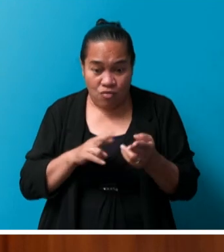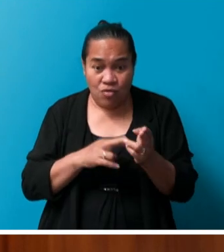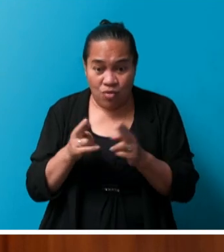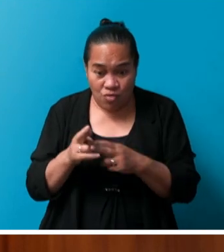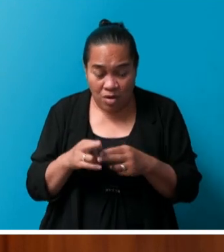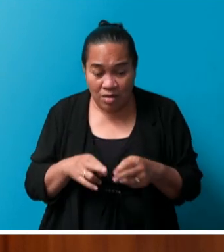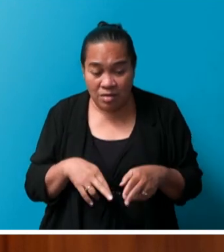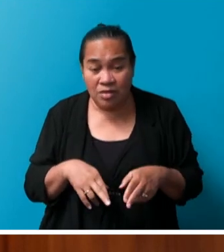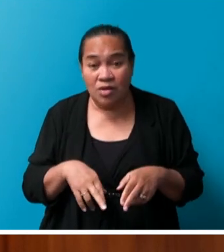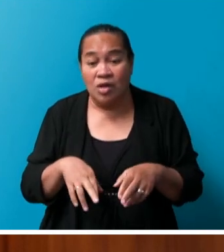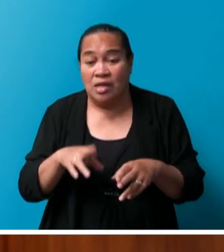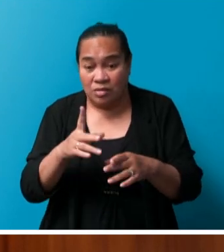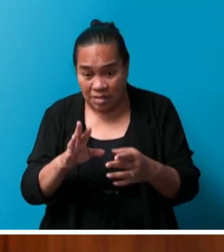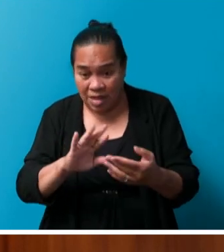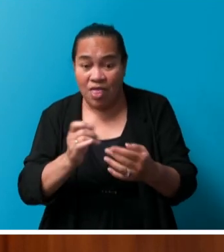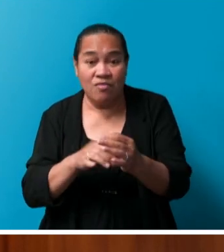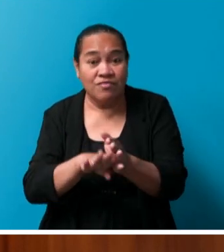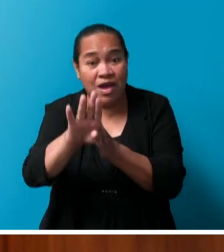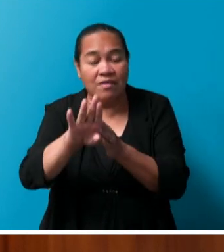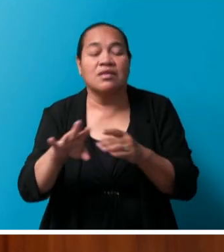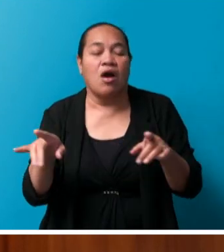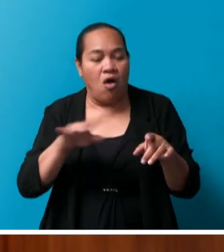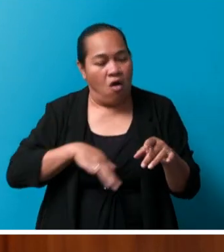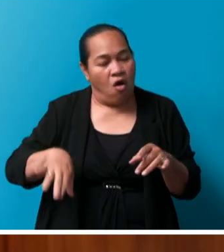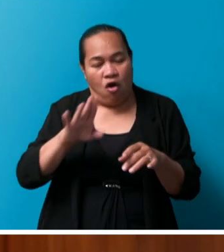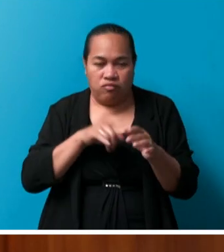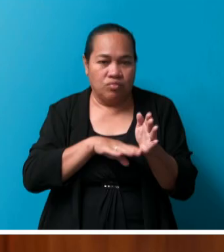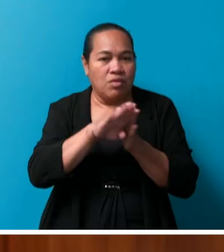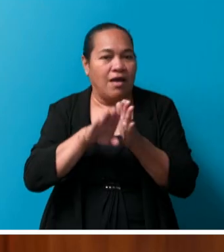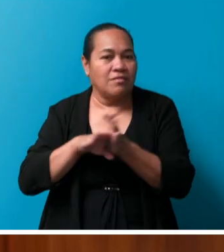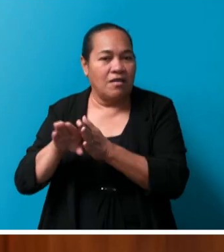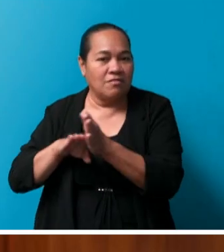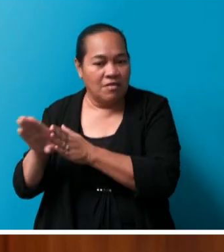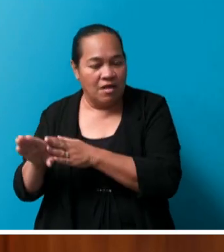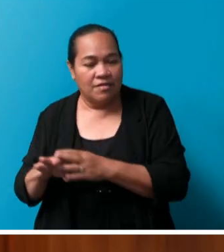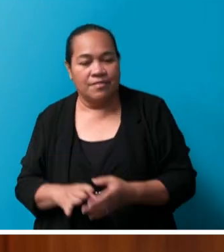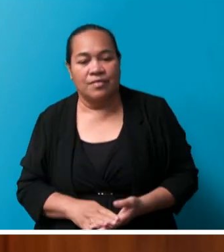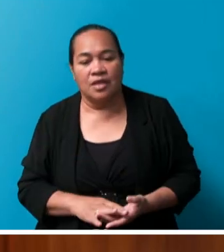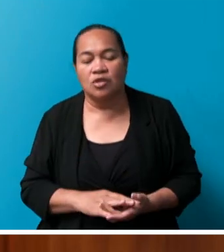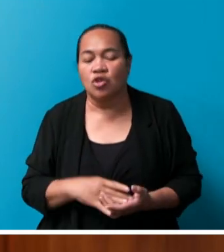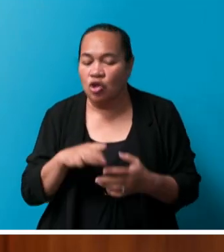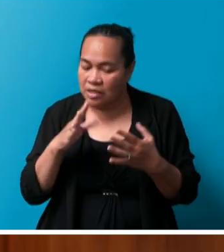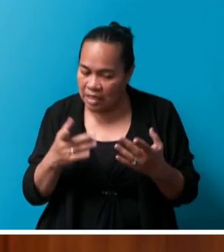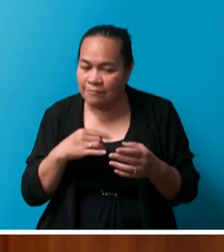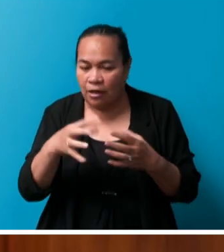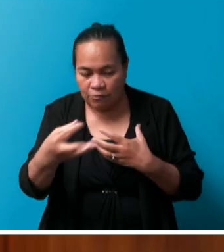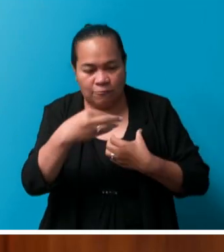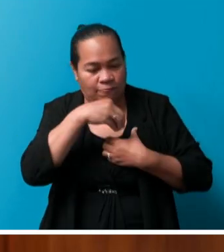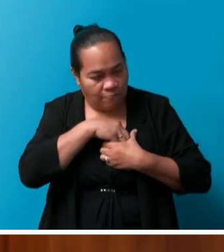nation benefits. It is time we put rural development at the heart of our